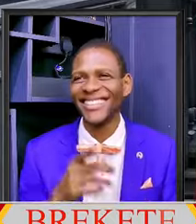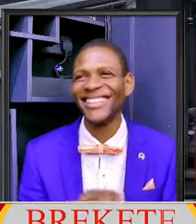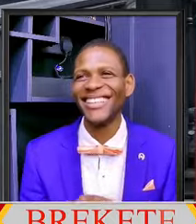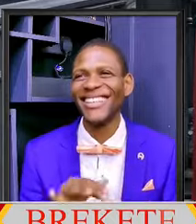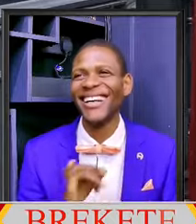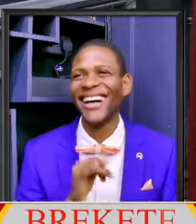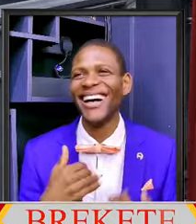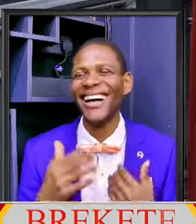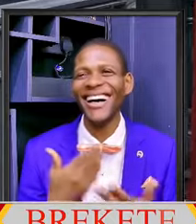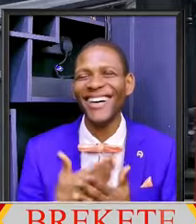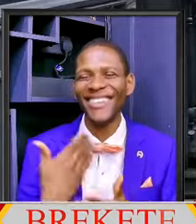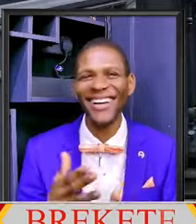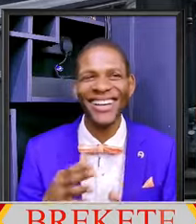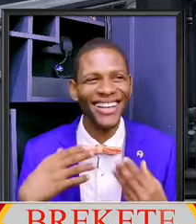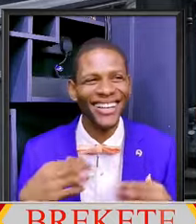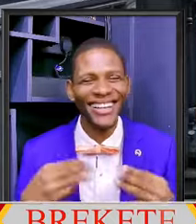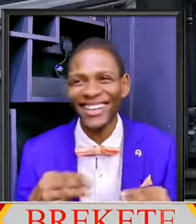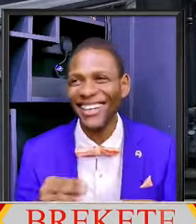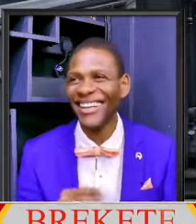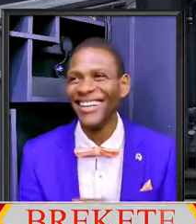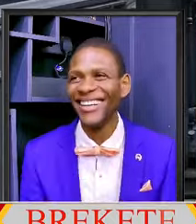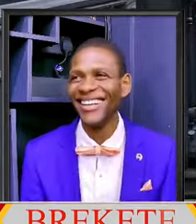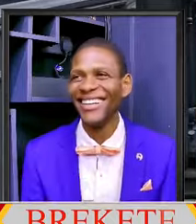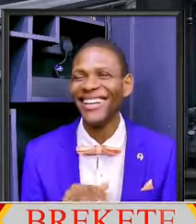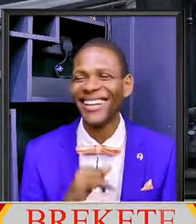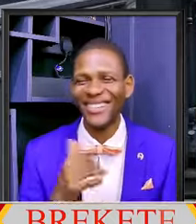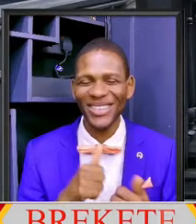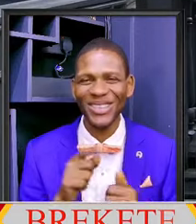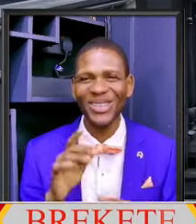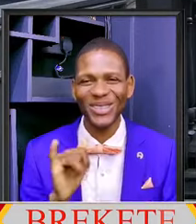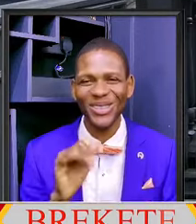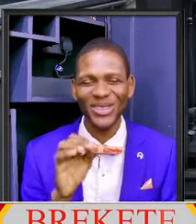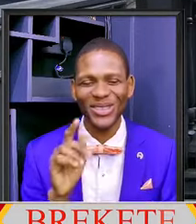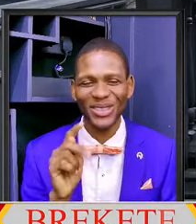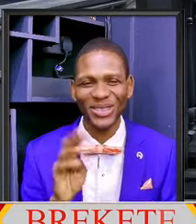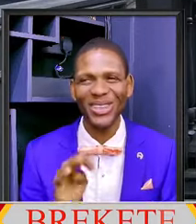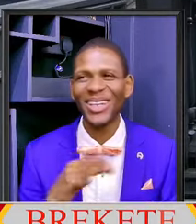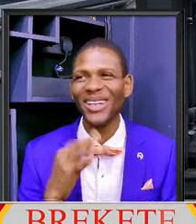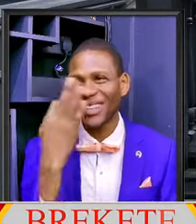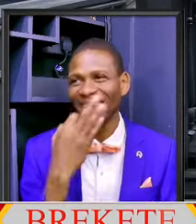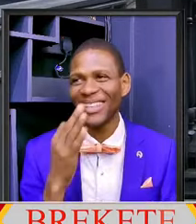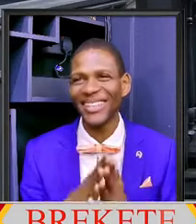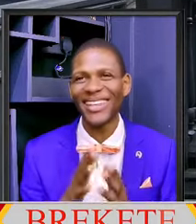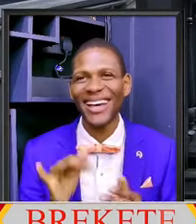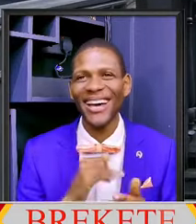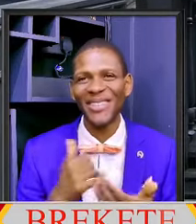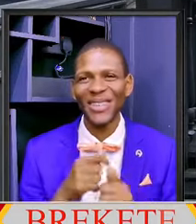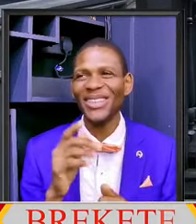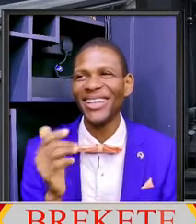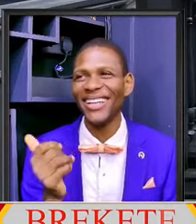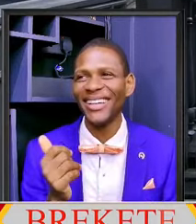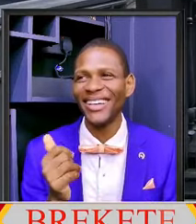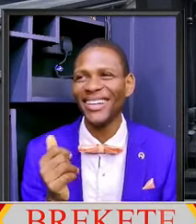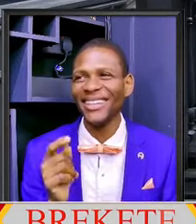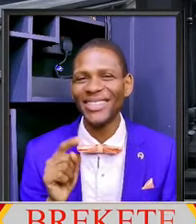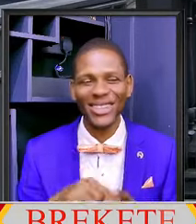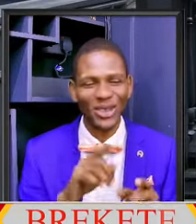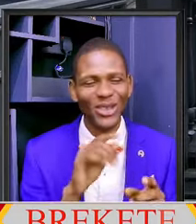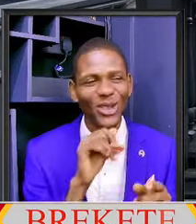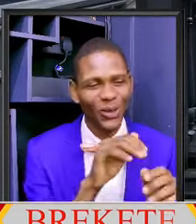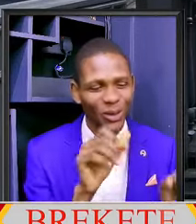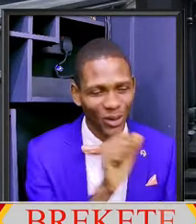I don't buy market. I follow you on YouTube, I follow you on Facebook, I follow you everywhere. If this one is not